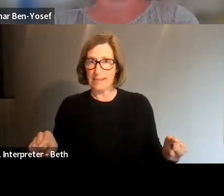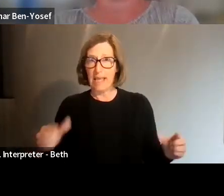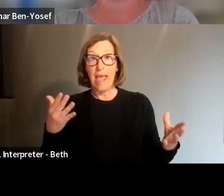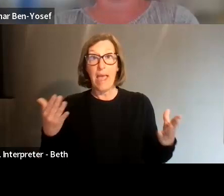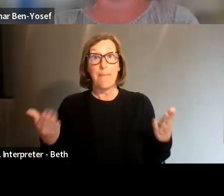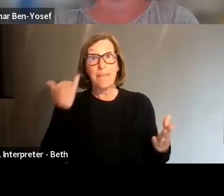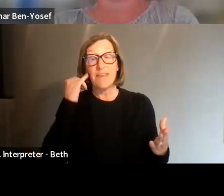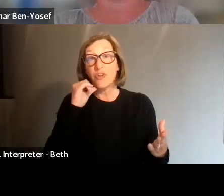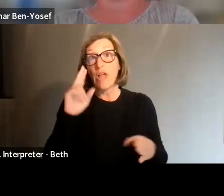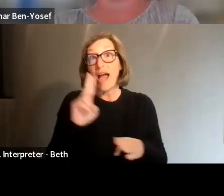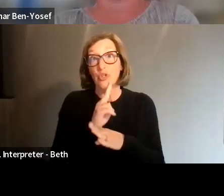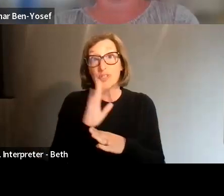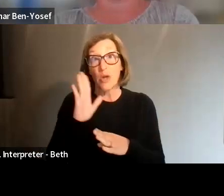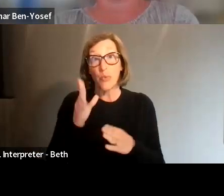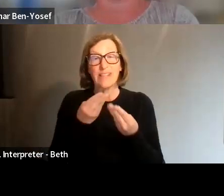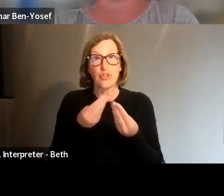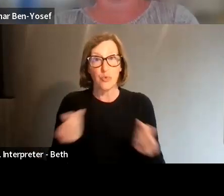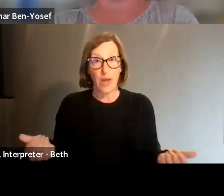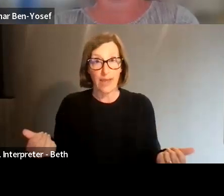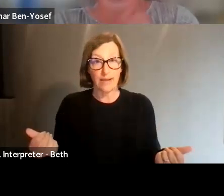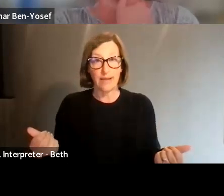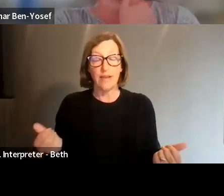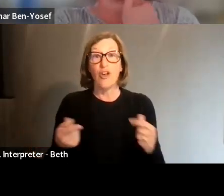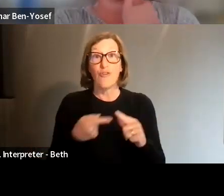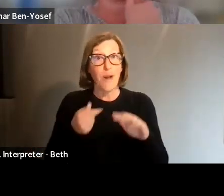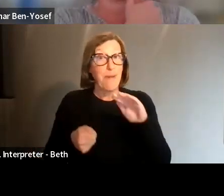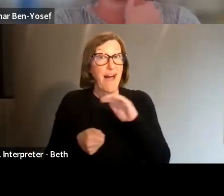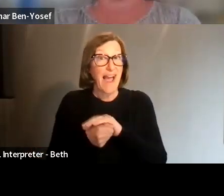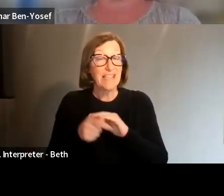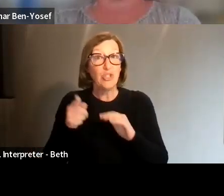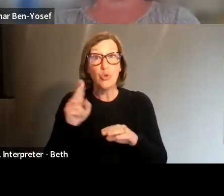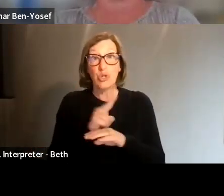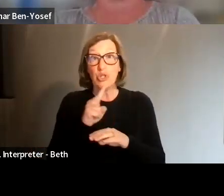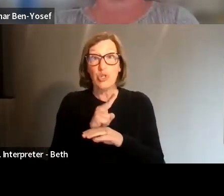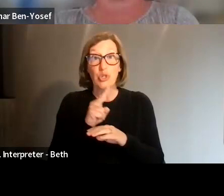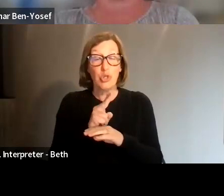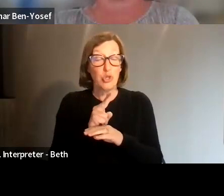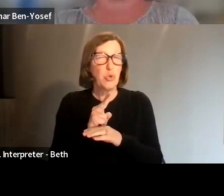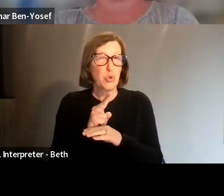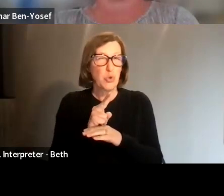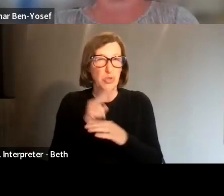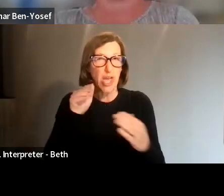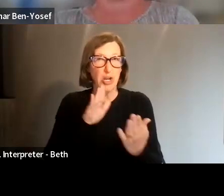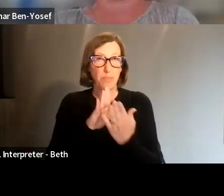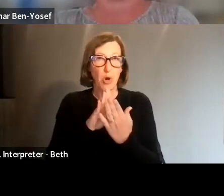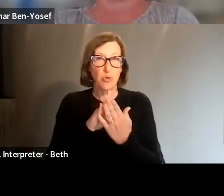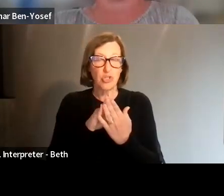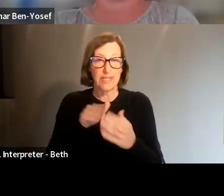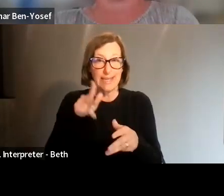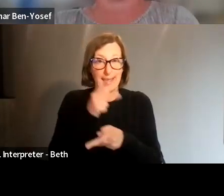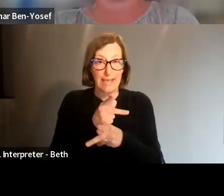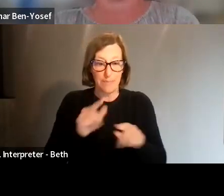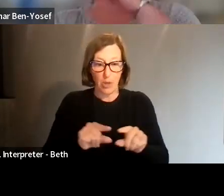in use. To prevent the controls from auto-hiding, you can use the following keyboard shortcuts to pin your taskbar.